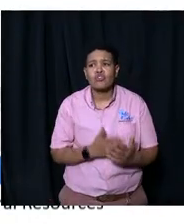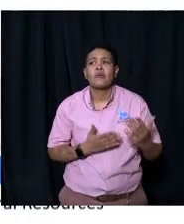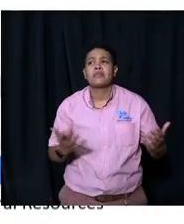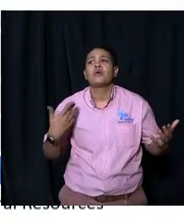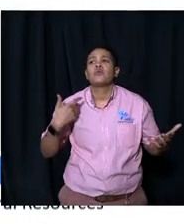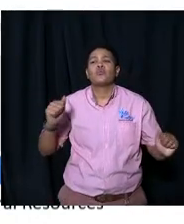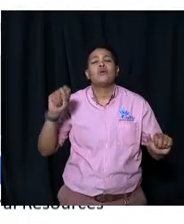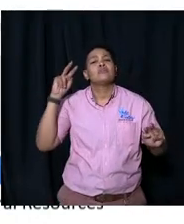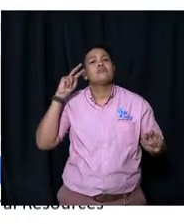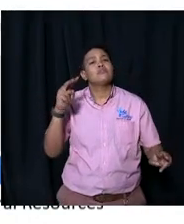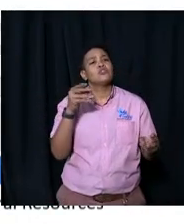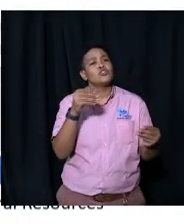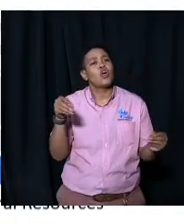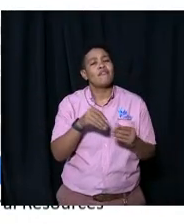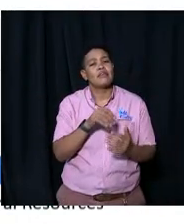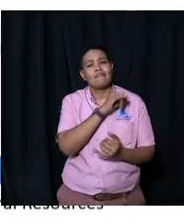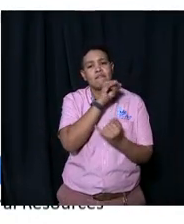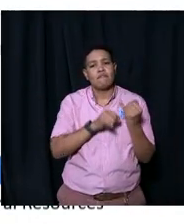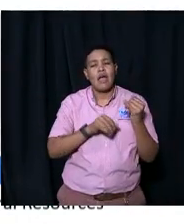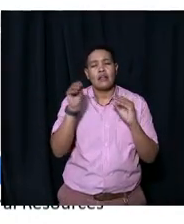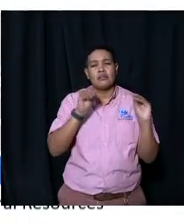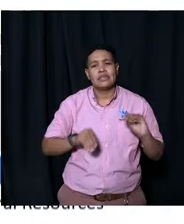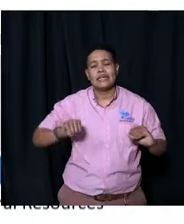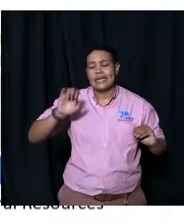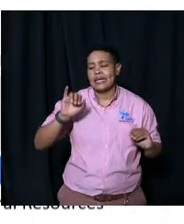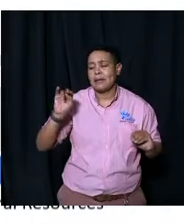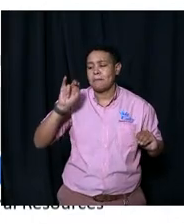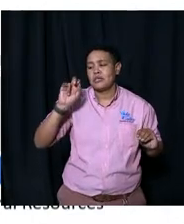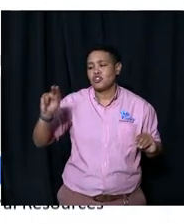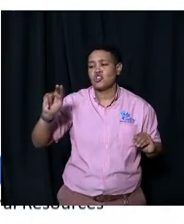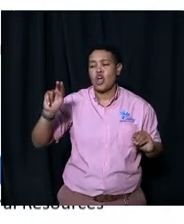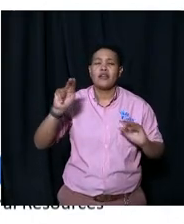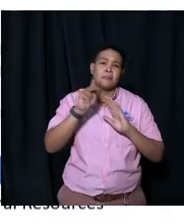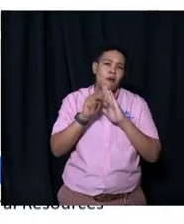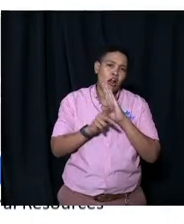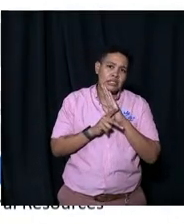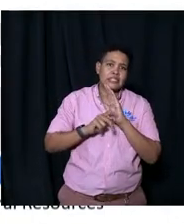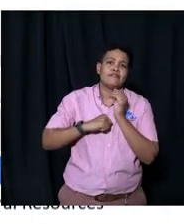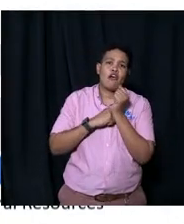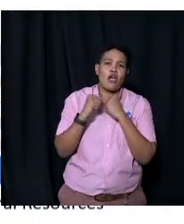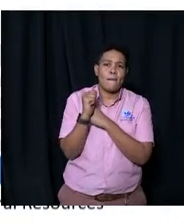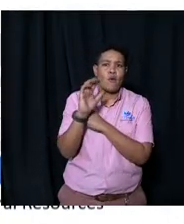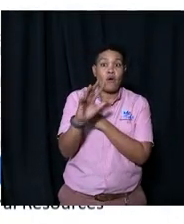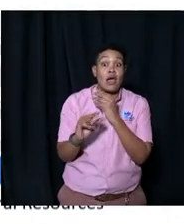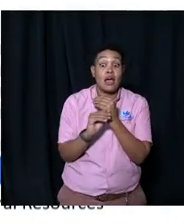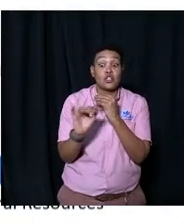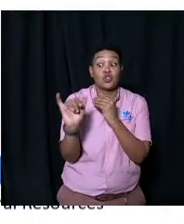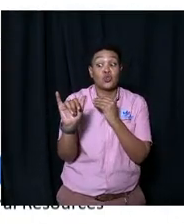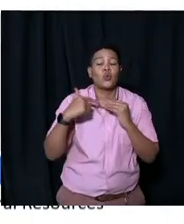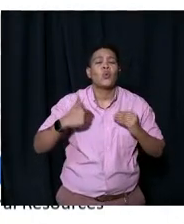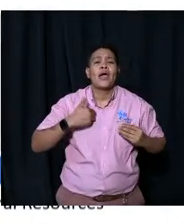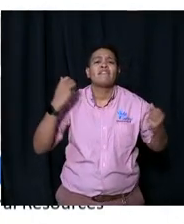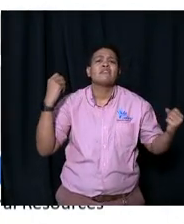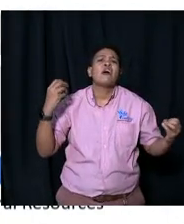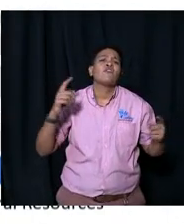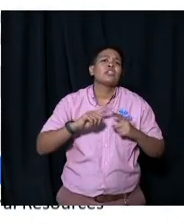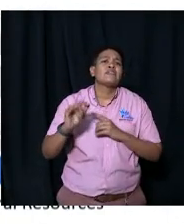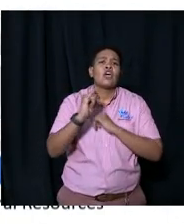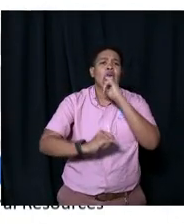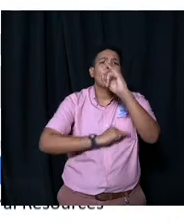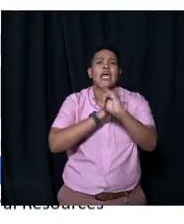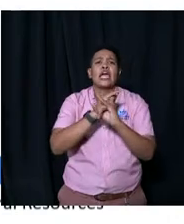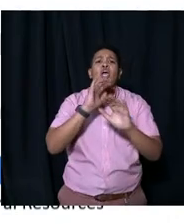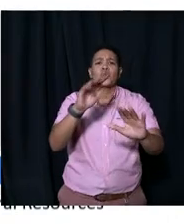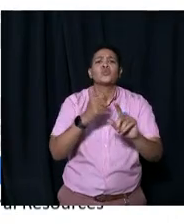in finalizing this emissions policy framework. And we also have several